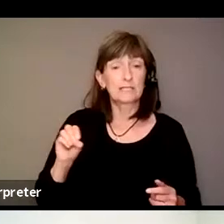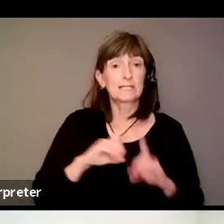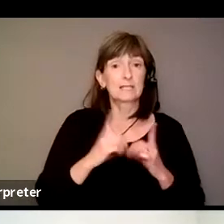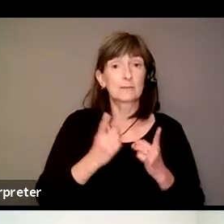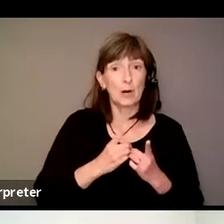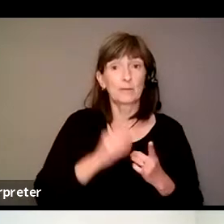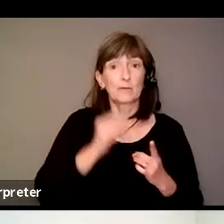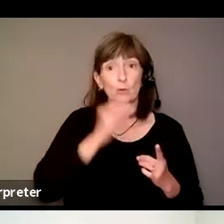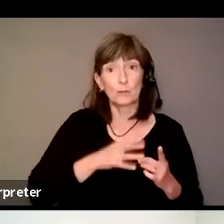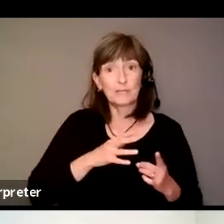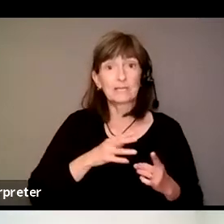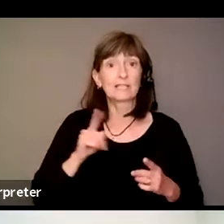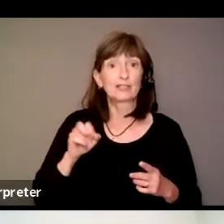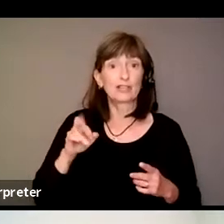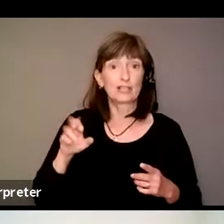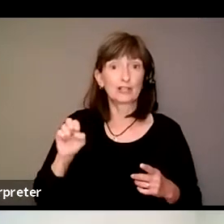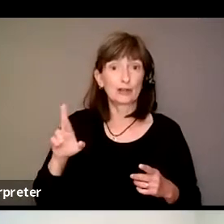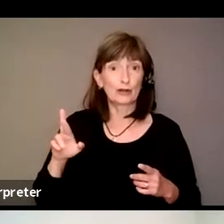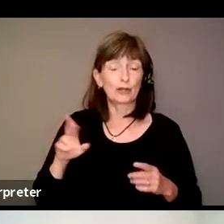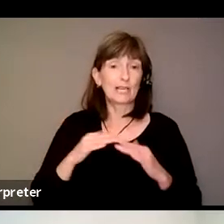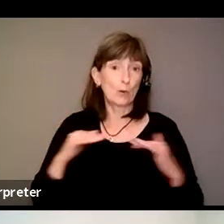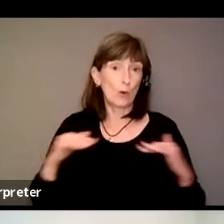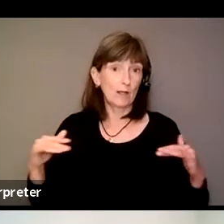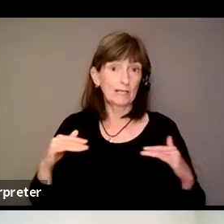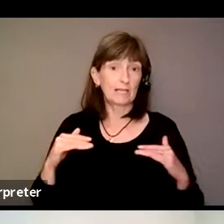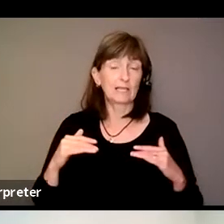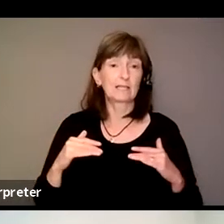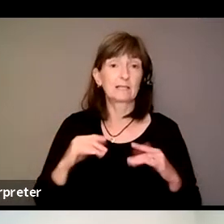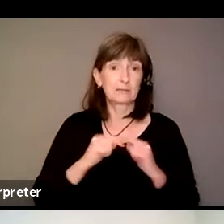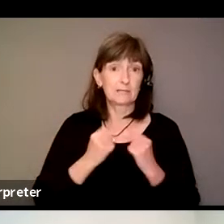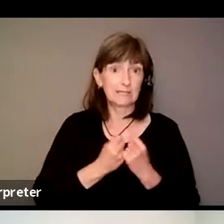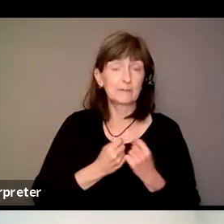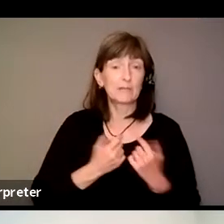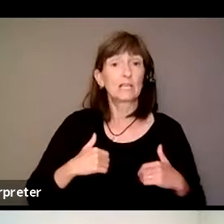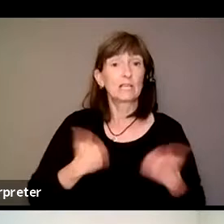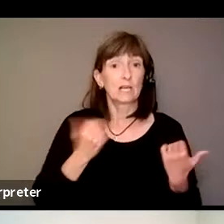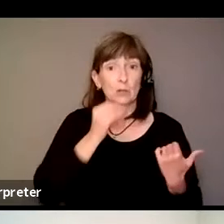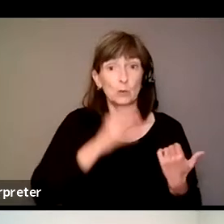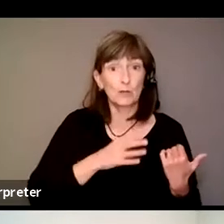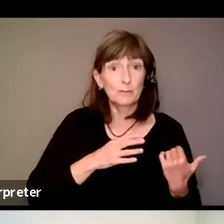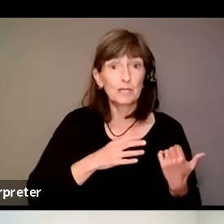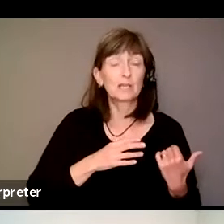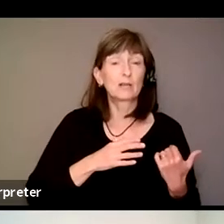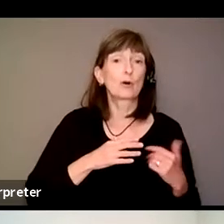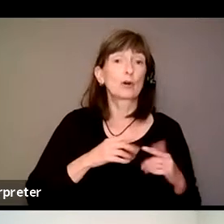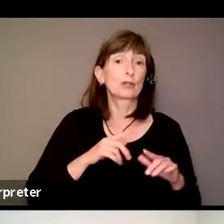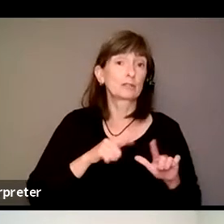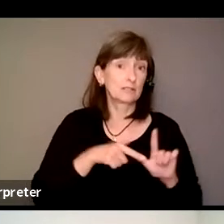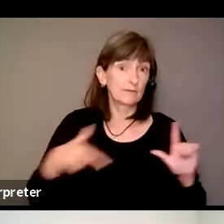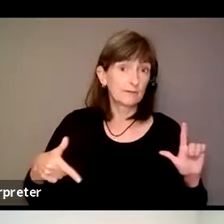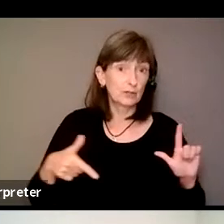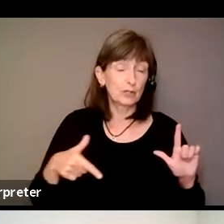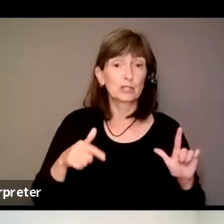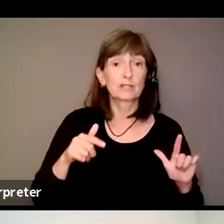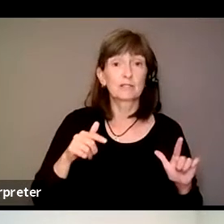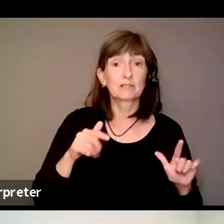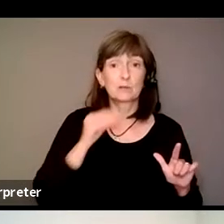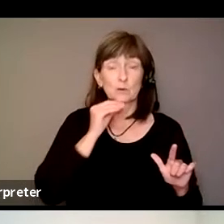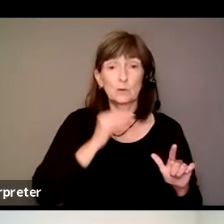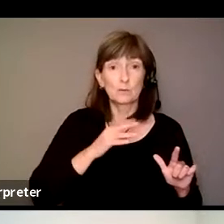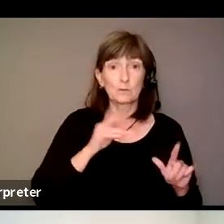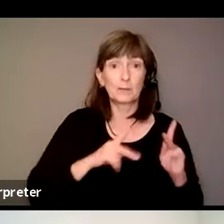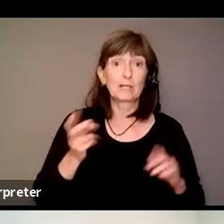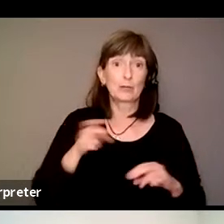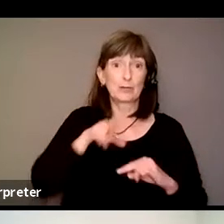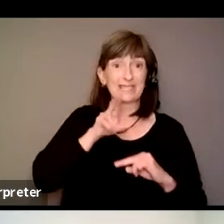Gender Equality, of course, my team. And that gives young women and gender diverse individuals an opportunity to come in, sit in the legislature,